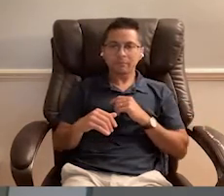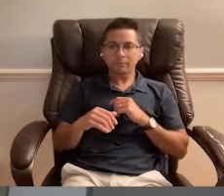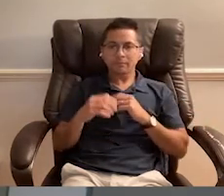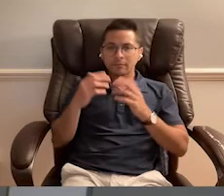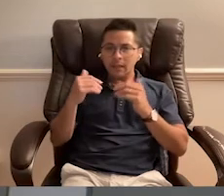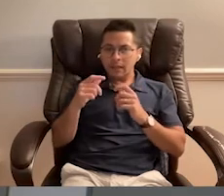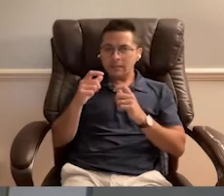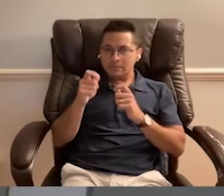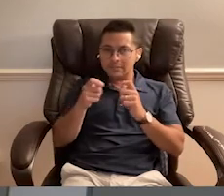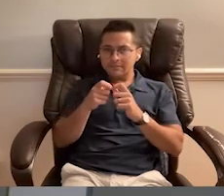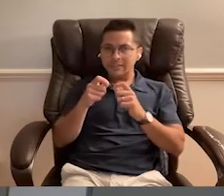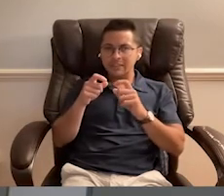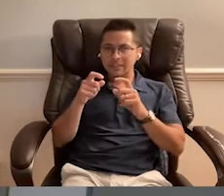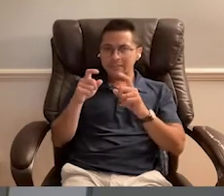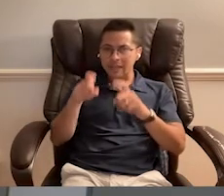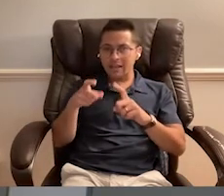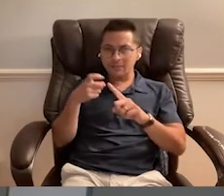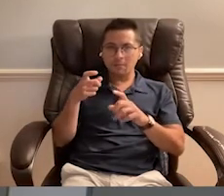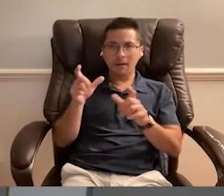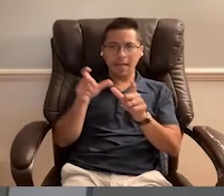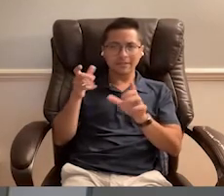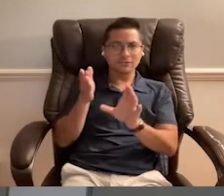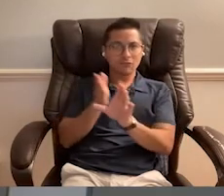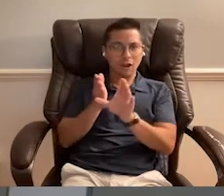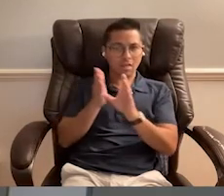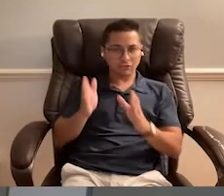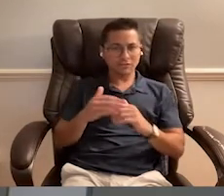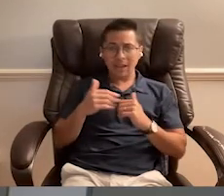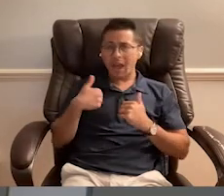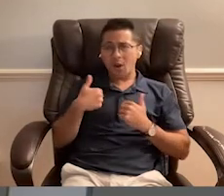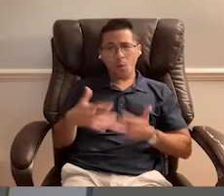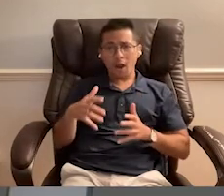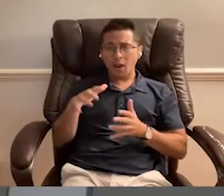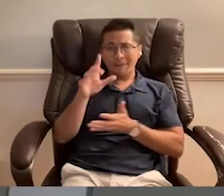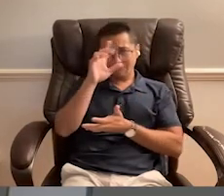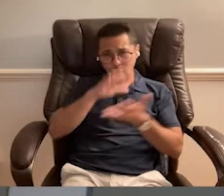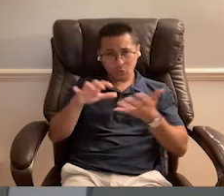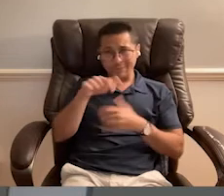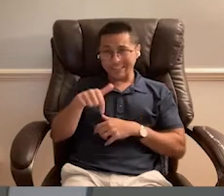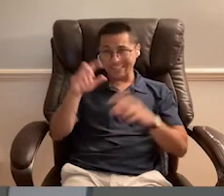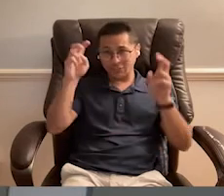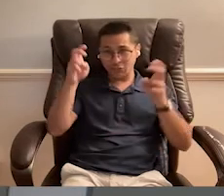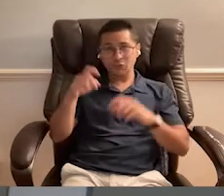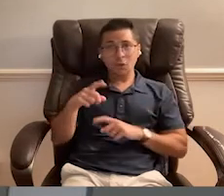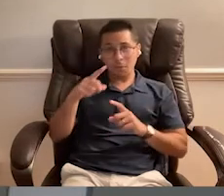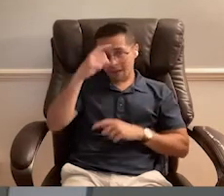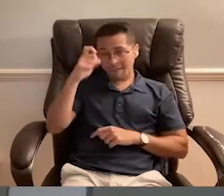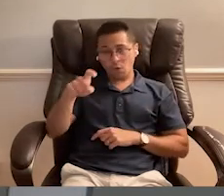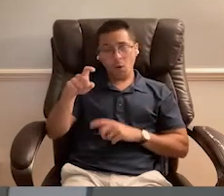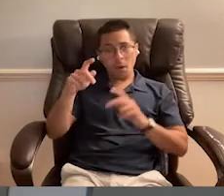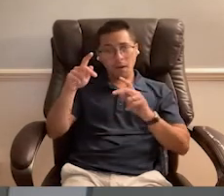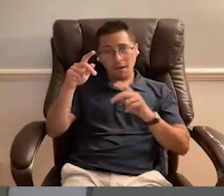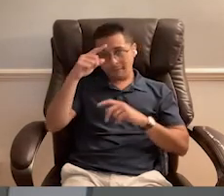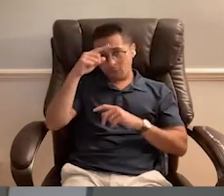below, and adaptive tests from licensed psychologists. I don't want to confuse this